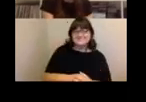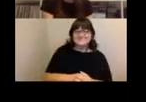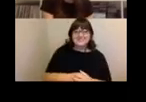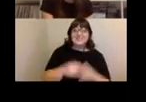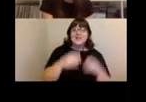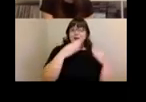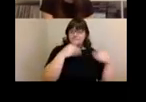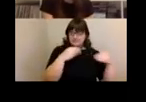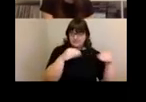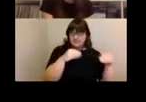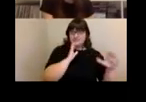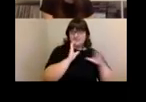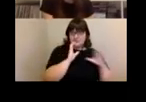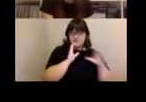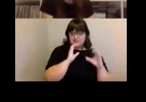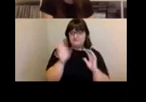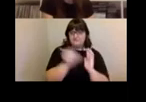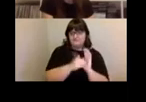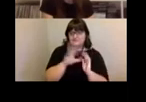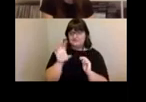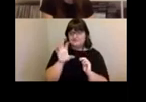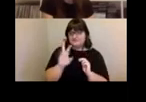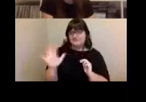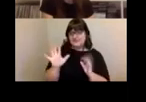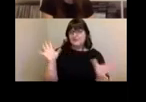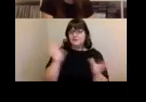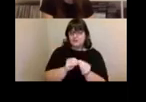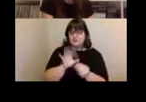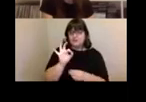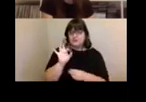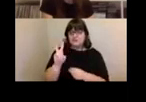at $5,665. So a total of